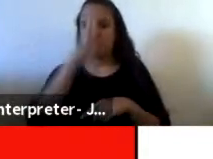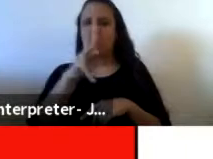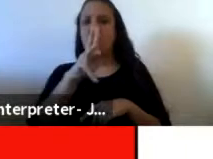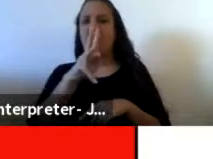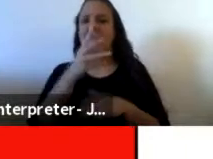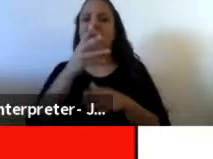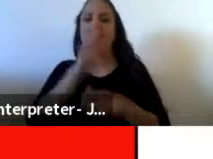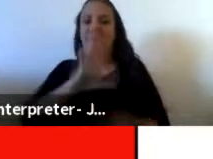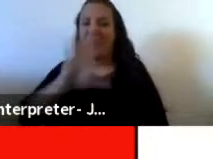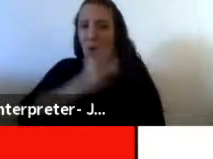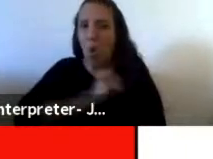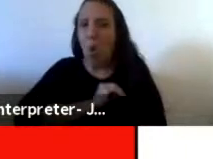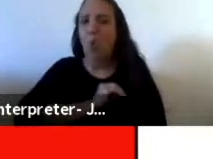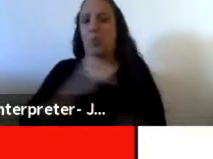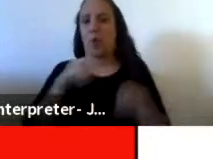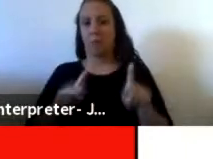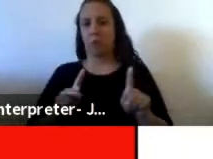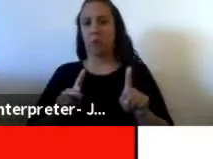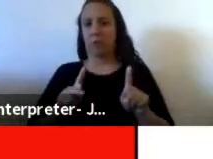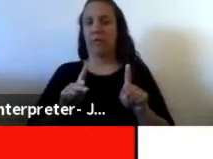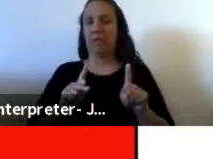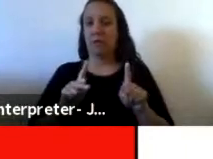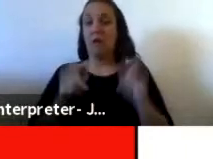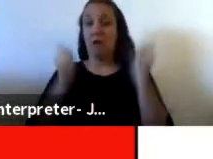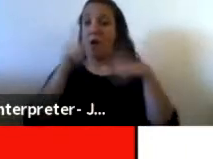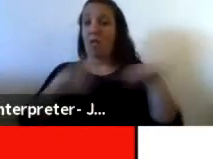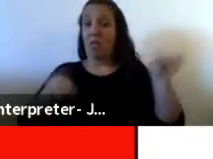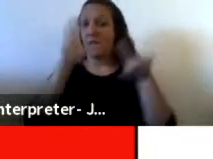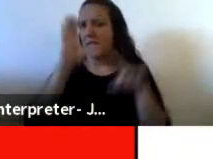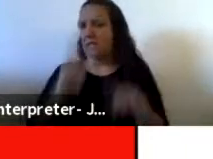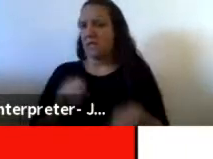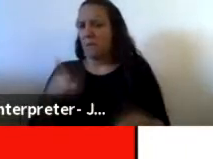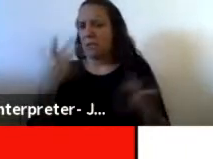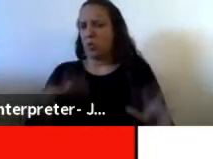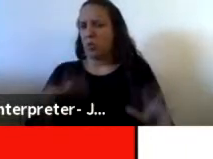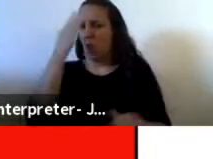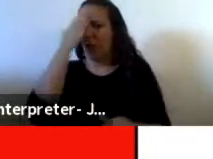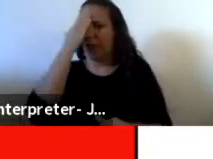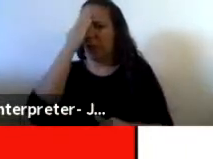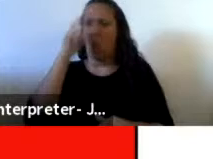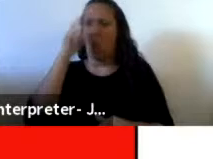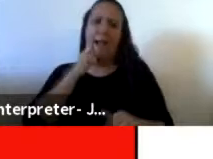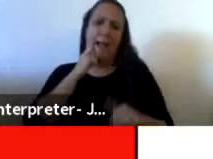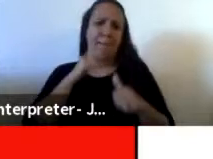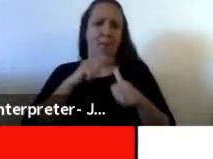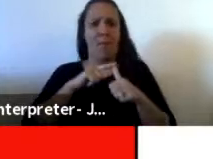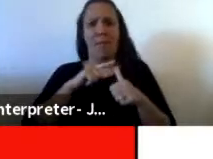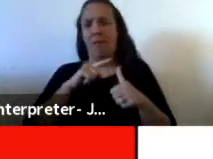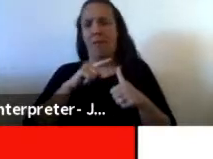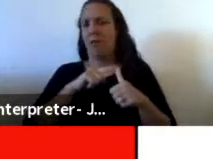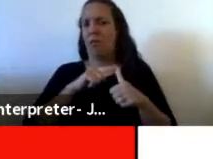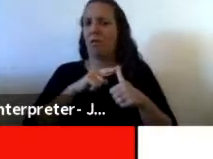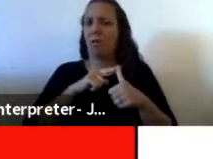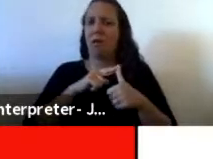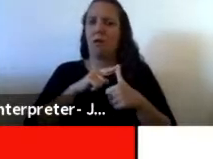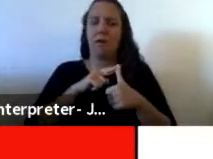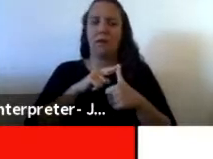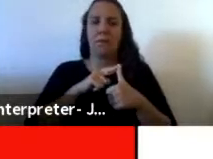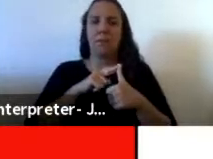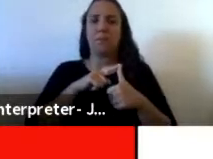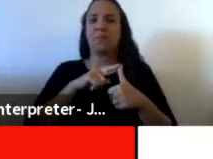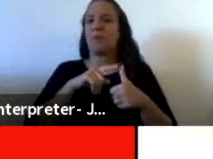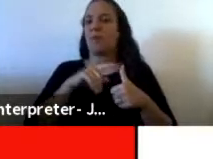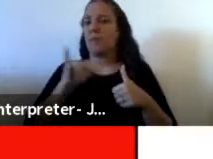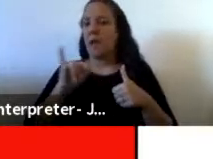much details with all of them because a lot of these companies we actually know from Apple to when Apple started and they actually created the